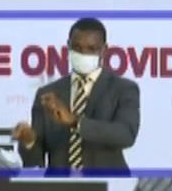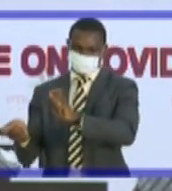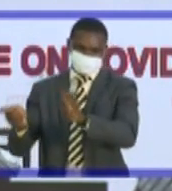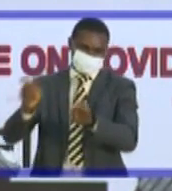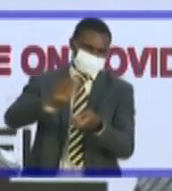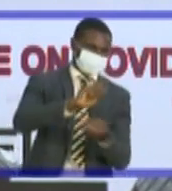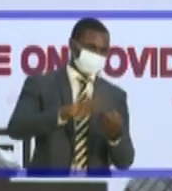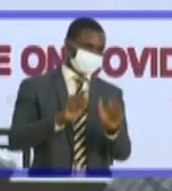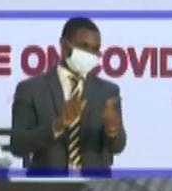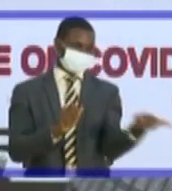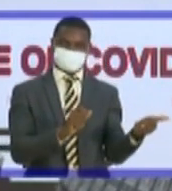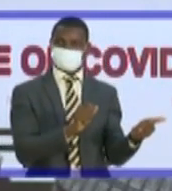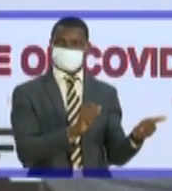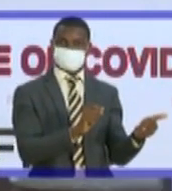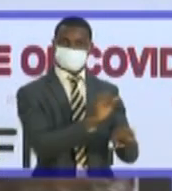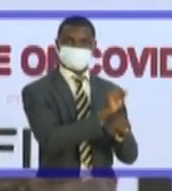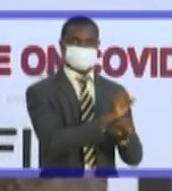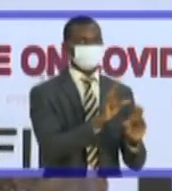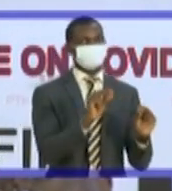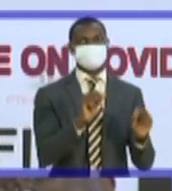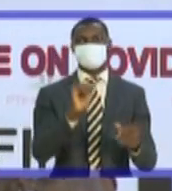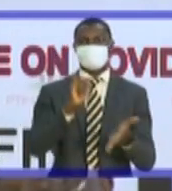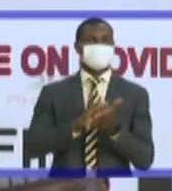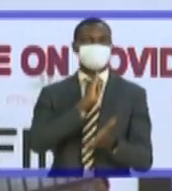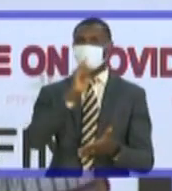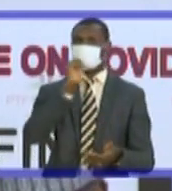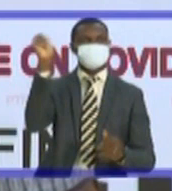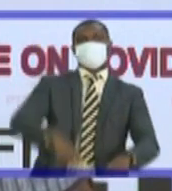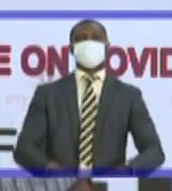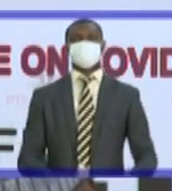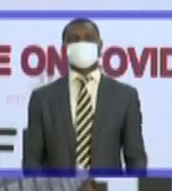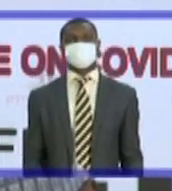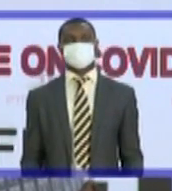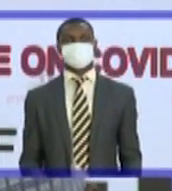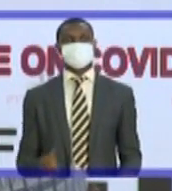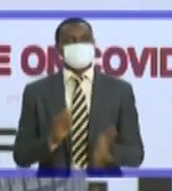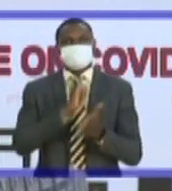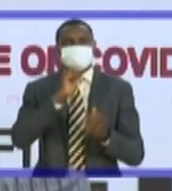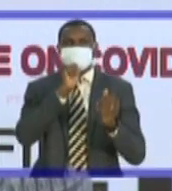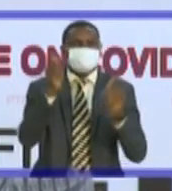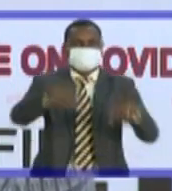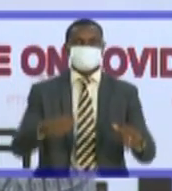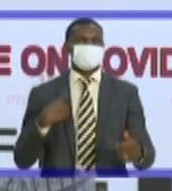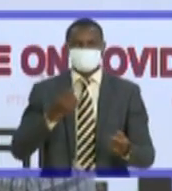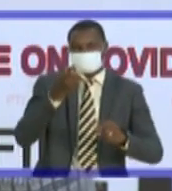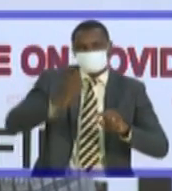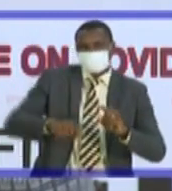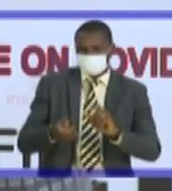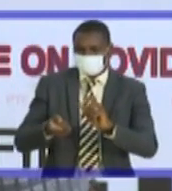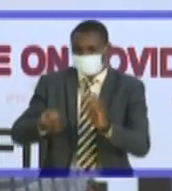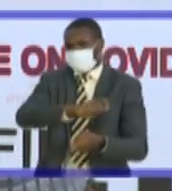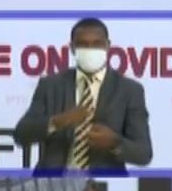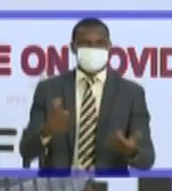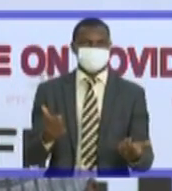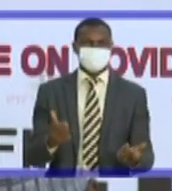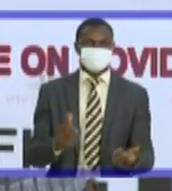simple reason that we're operating the TSC. It's just not possible. So I don't know how we can divert NPower funds